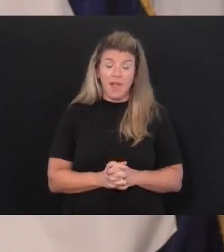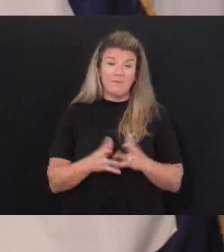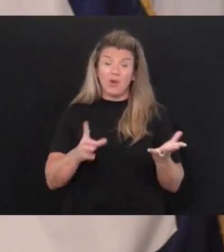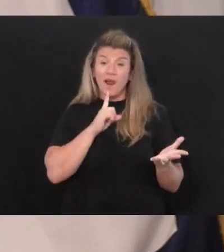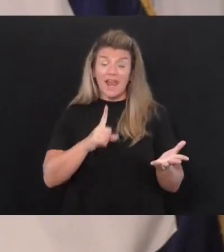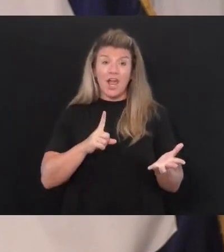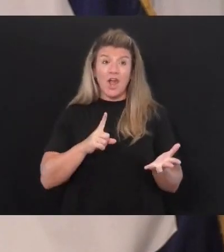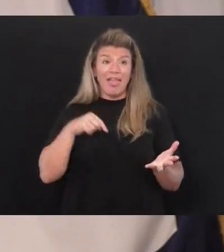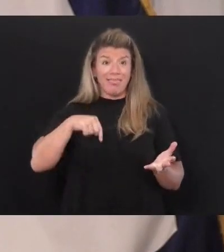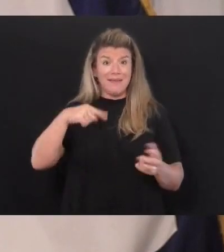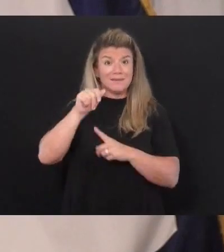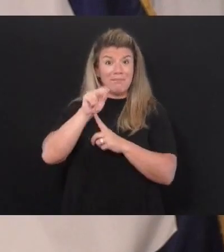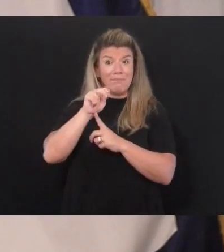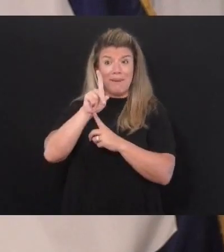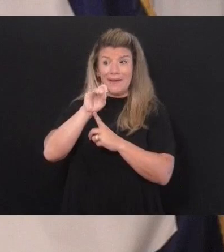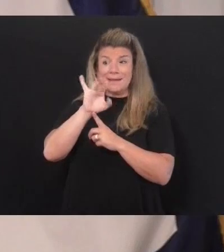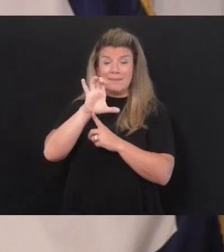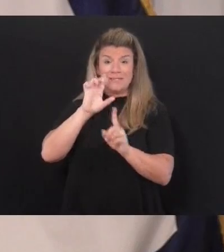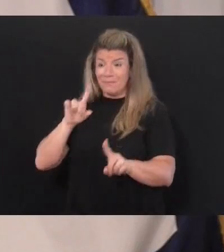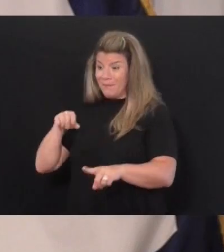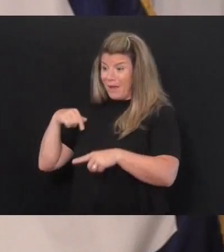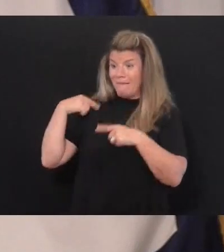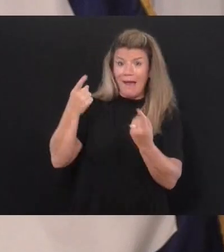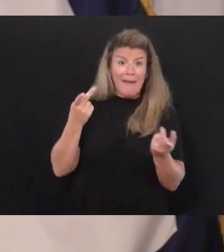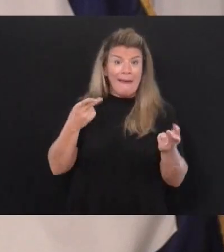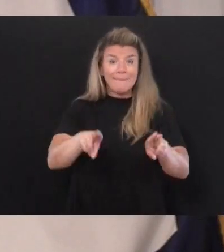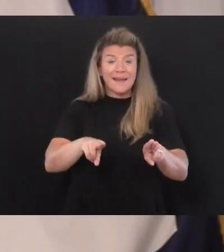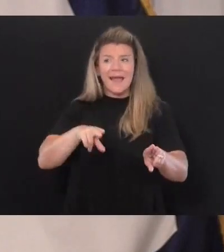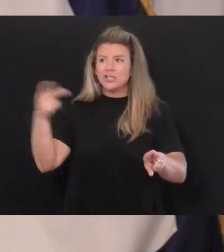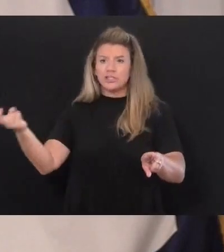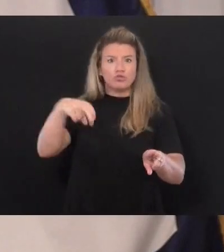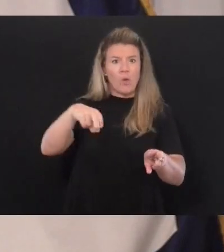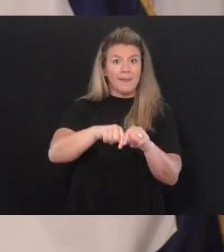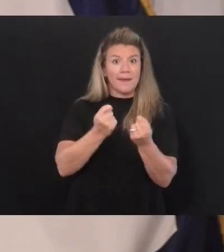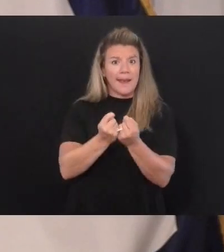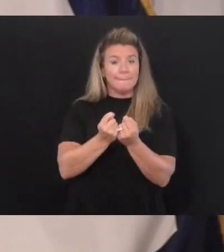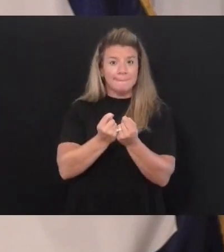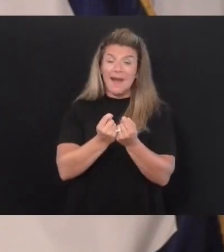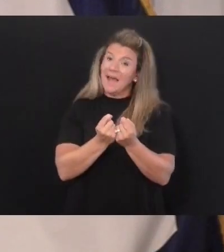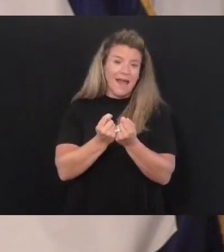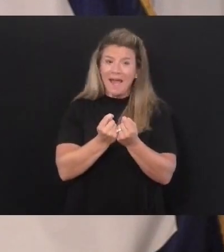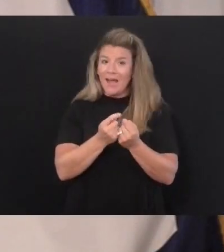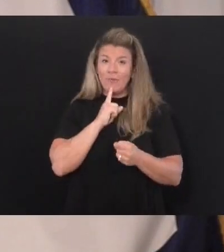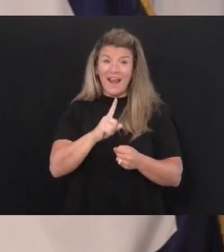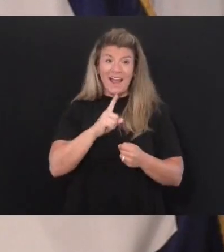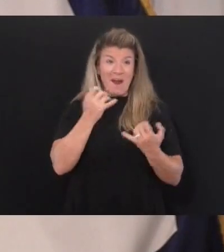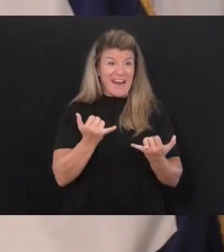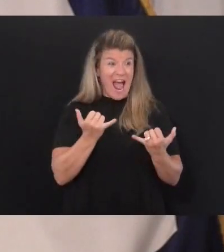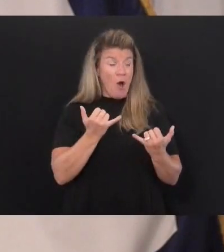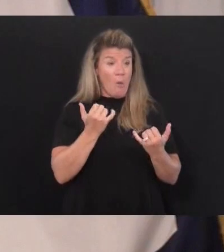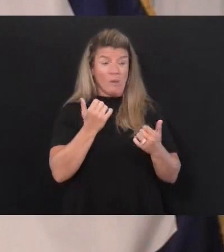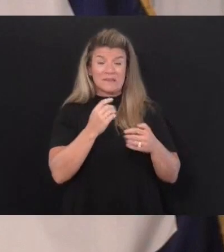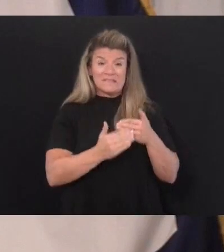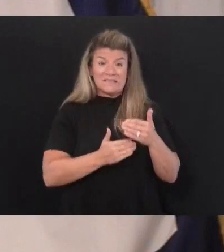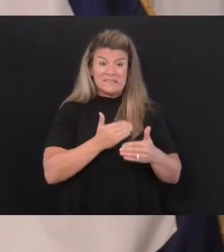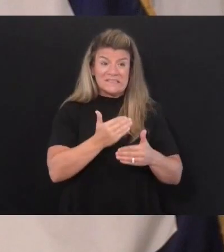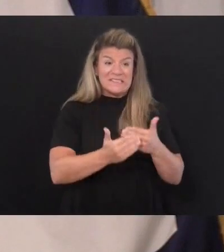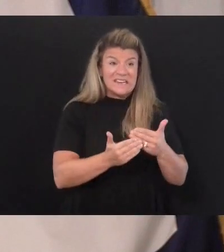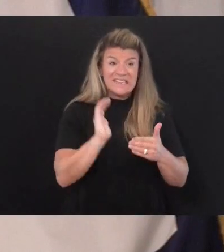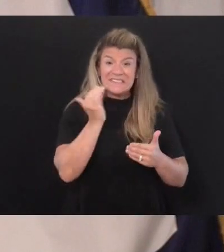back down, shut down the indoor dining. Do you think we want to do this? It is the last thing on earth I want to do.